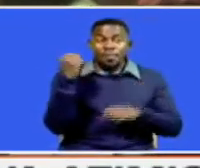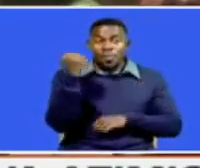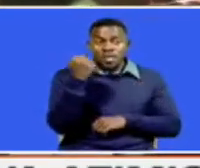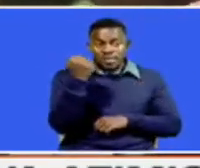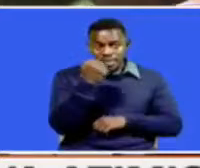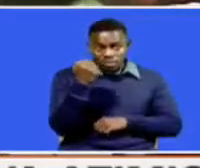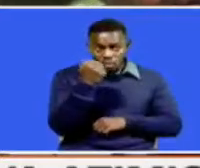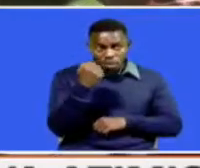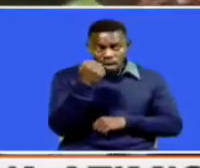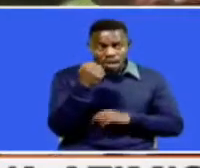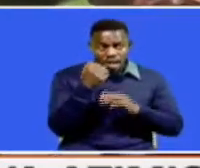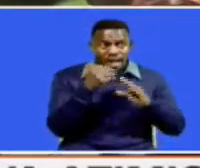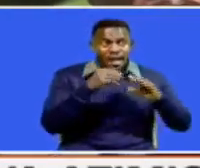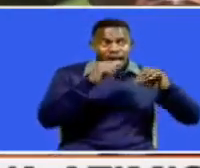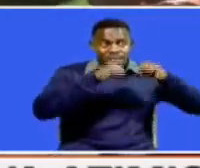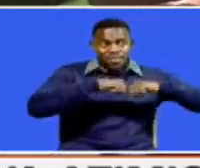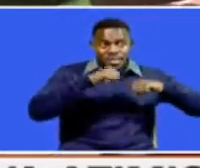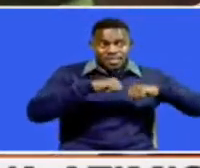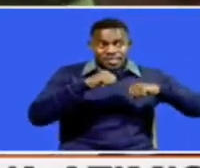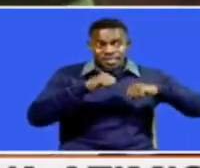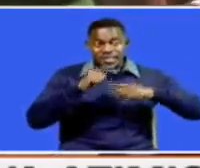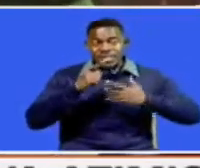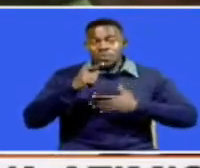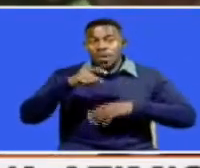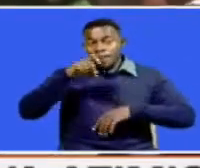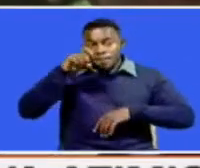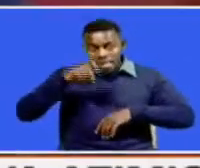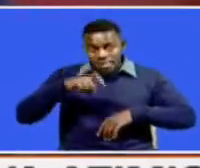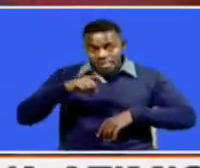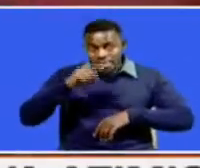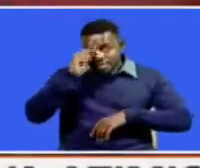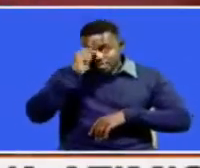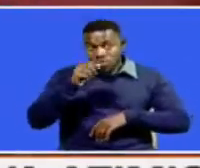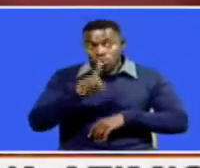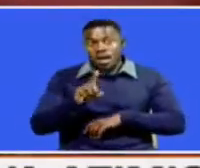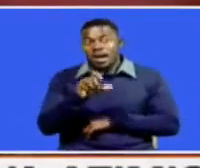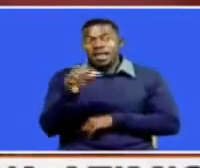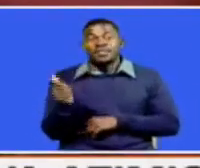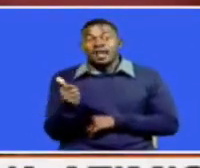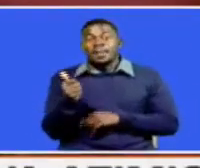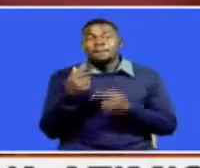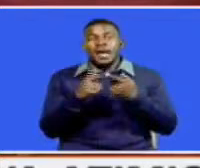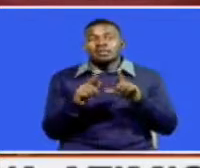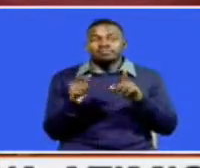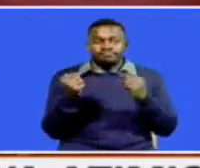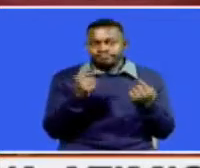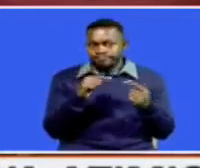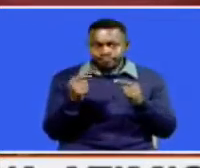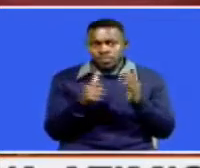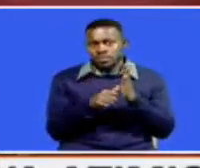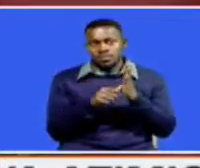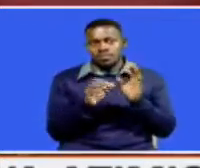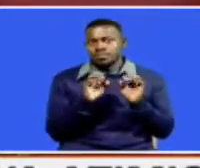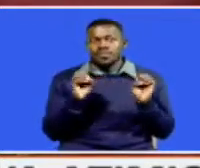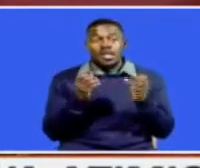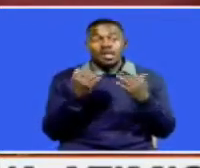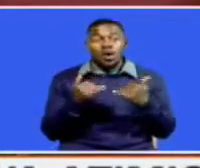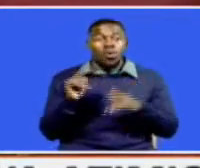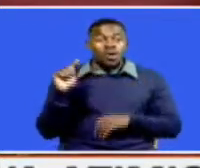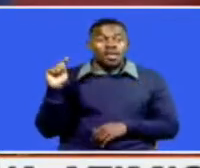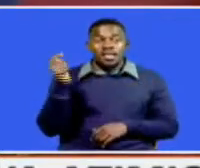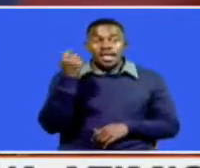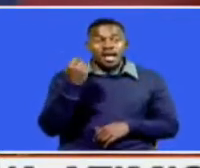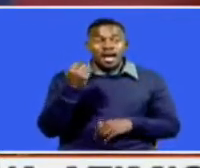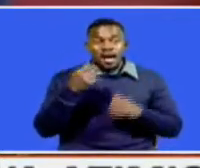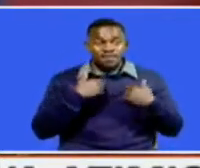mean disrespect. We differ with respect. Yes. Now the country has got a chance to go through